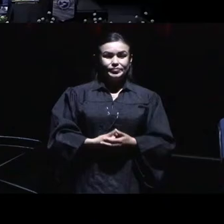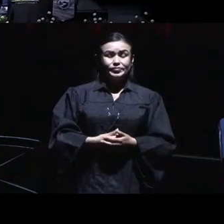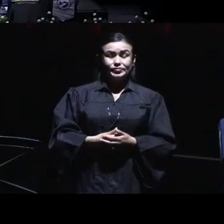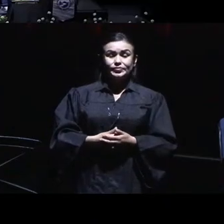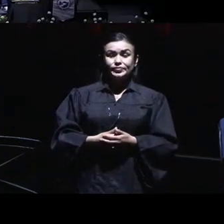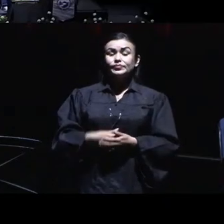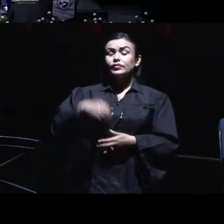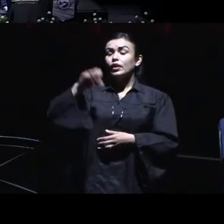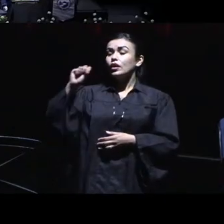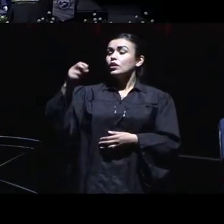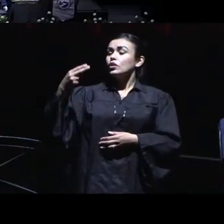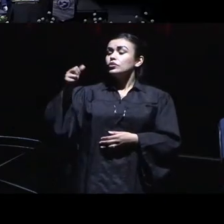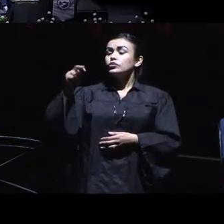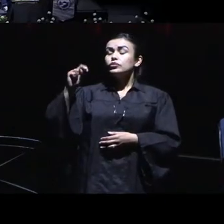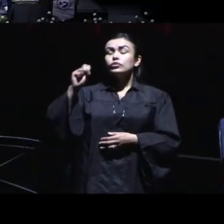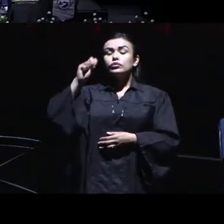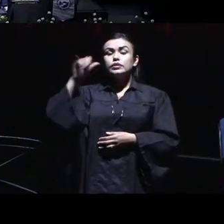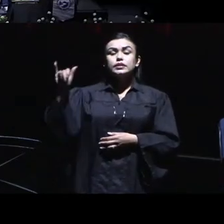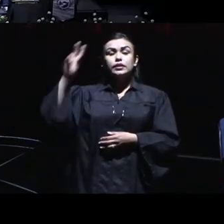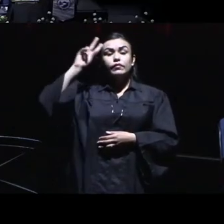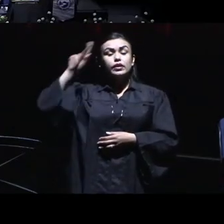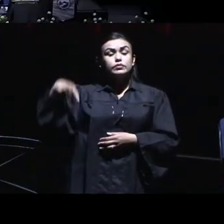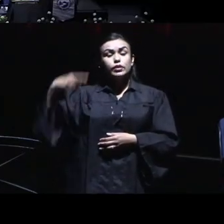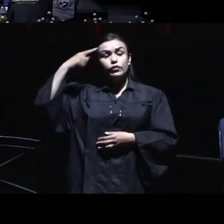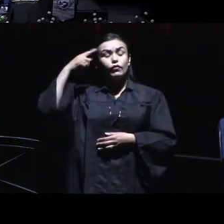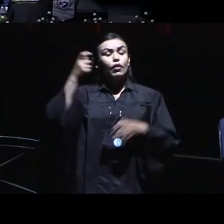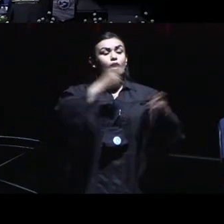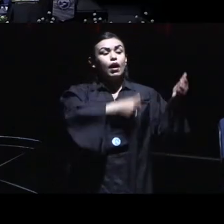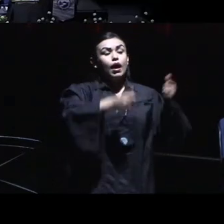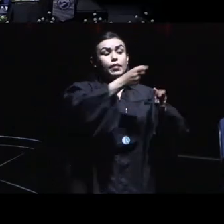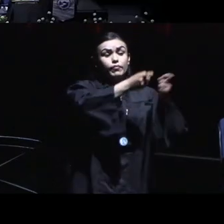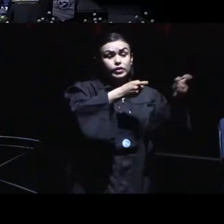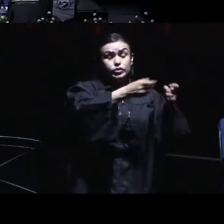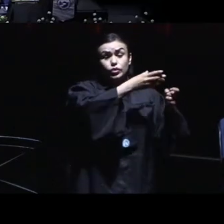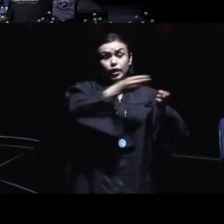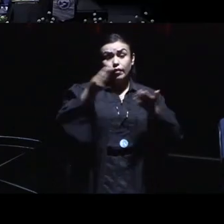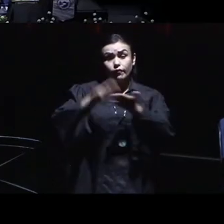Ms. Josette Shaughnessy, Vice President of Administration and Financial Operations.